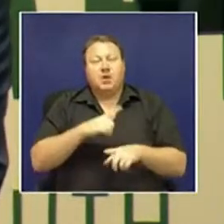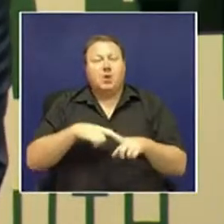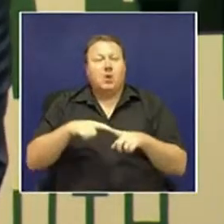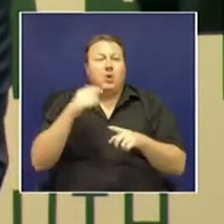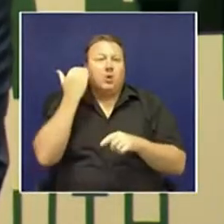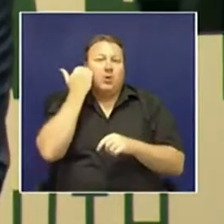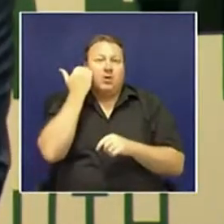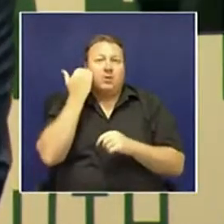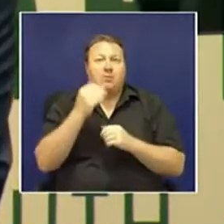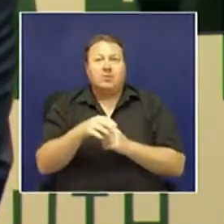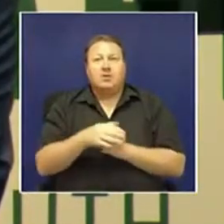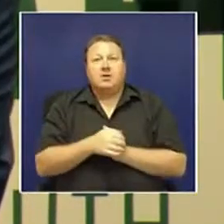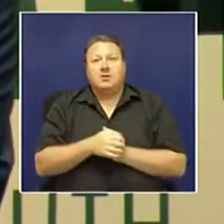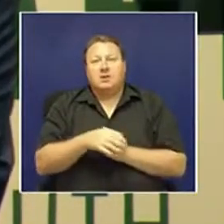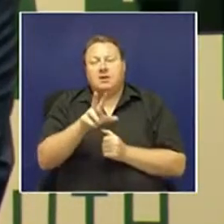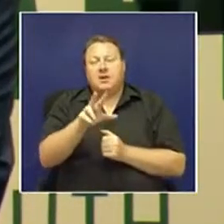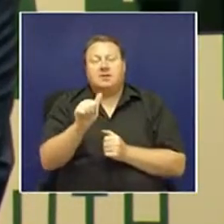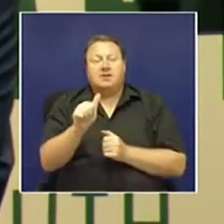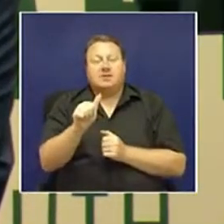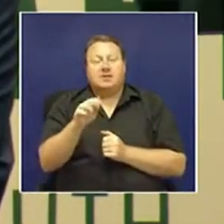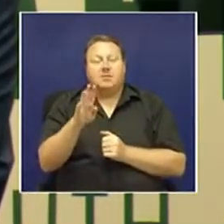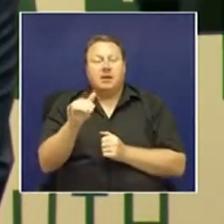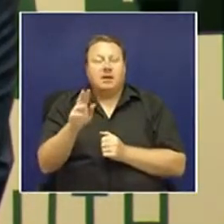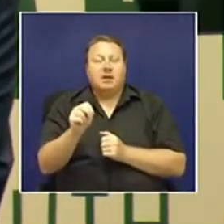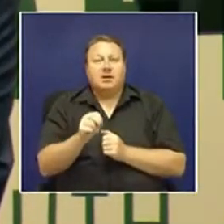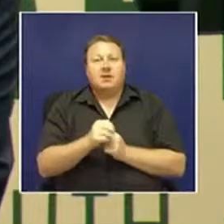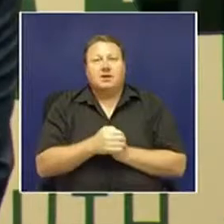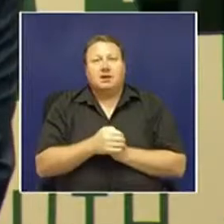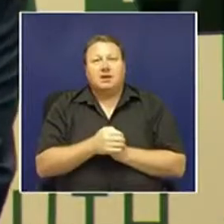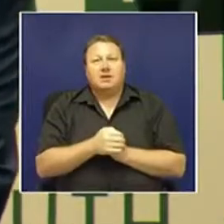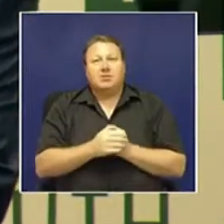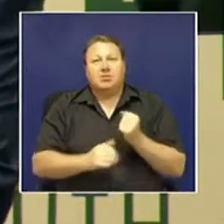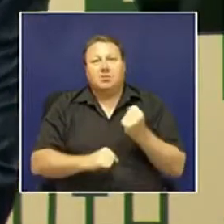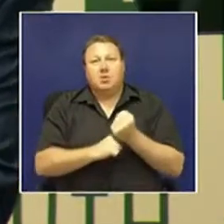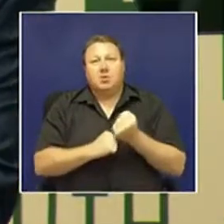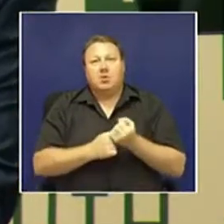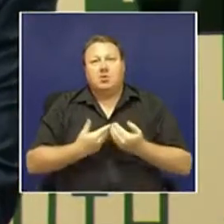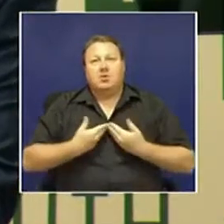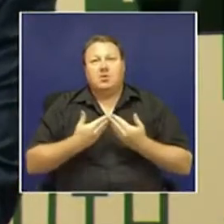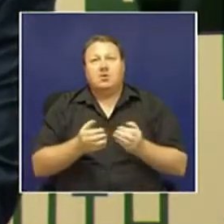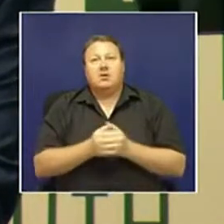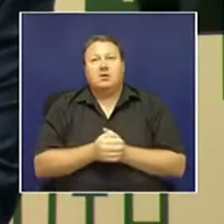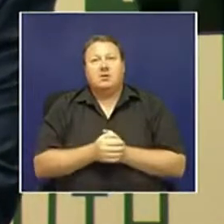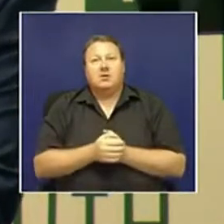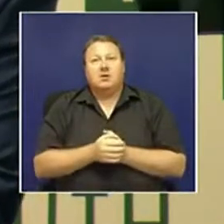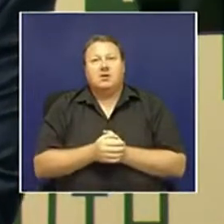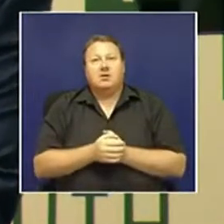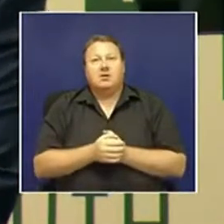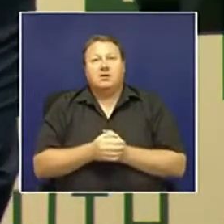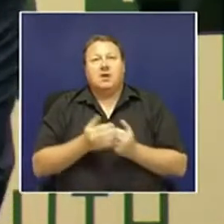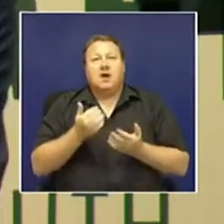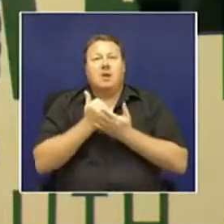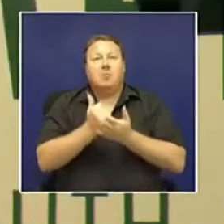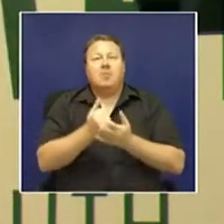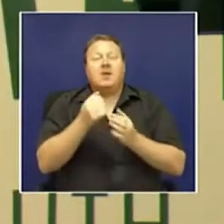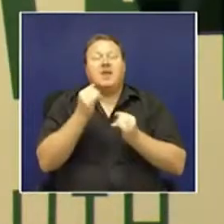86 billion is to support the provision of free basic services to 11 million households.